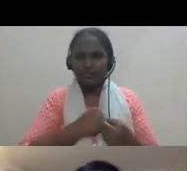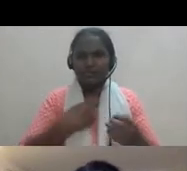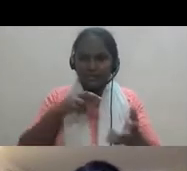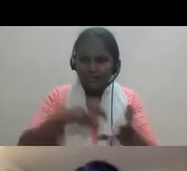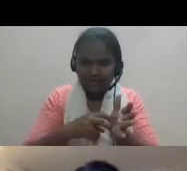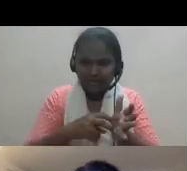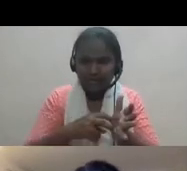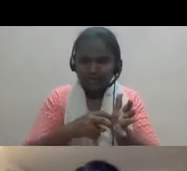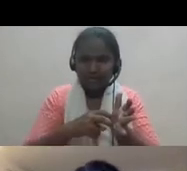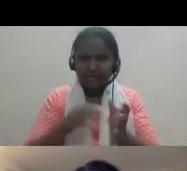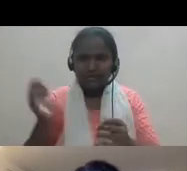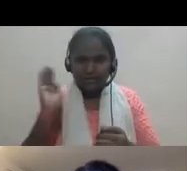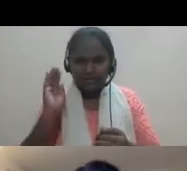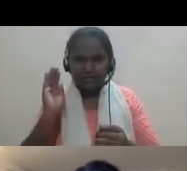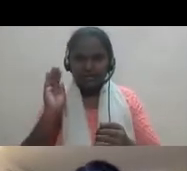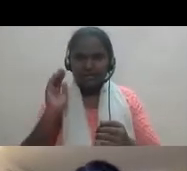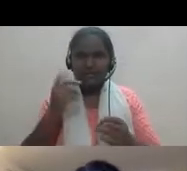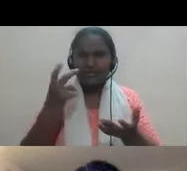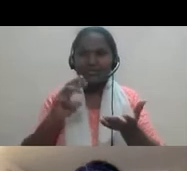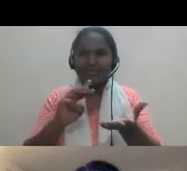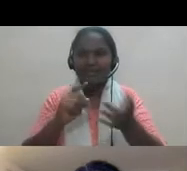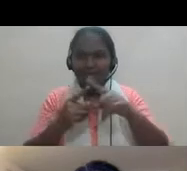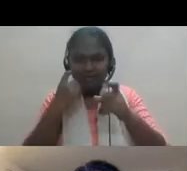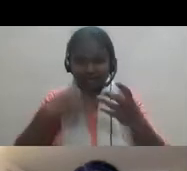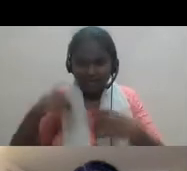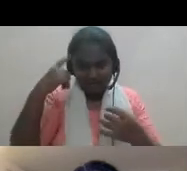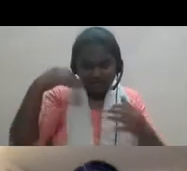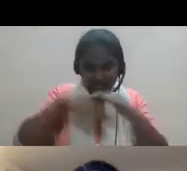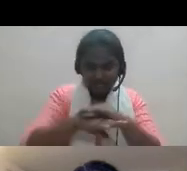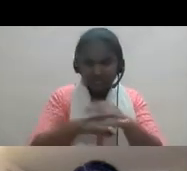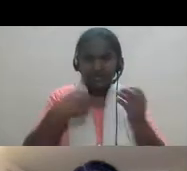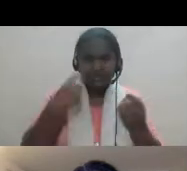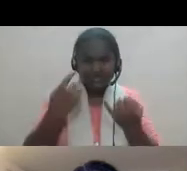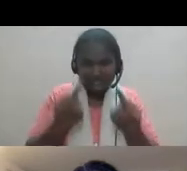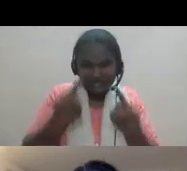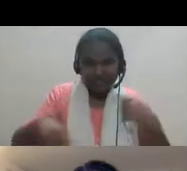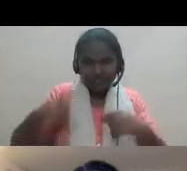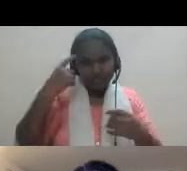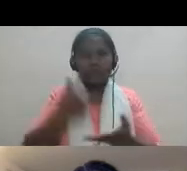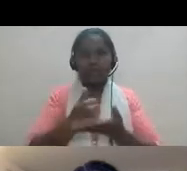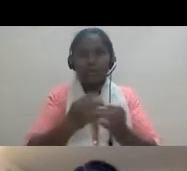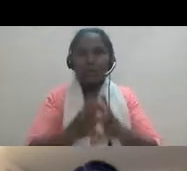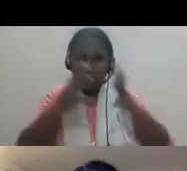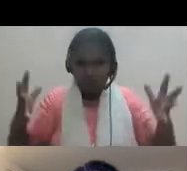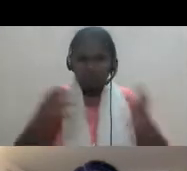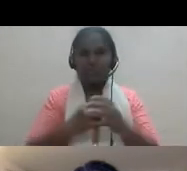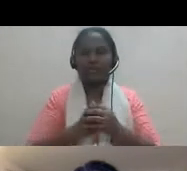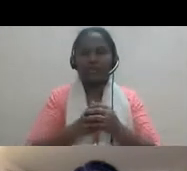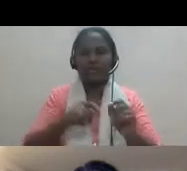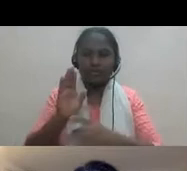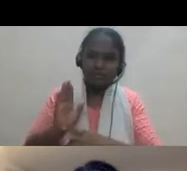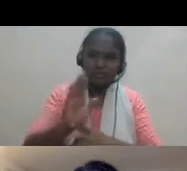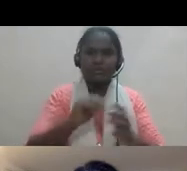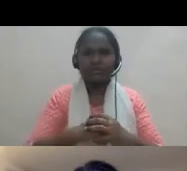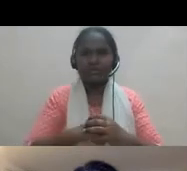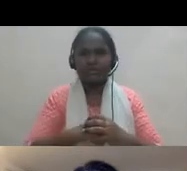community. The institutions in Buenos Aires had for a few decades been focusing more on showing,